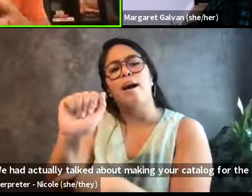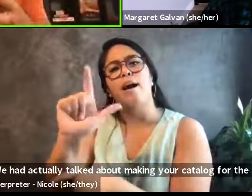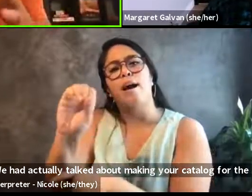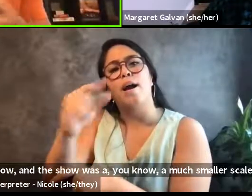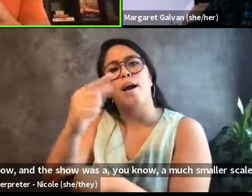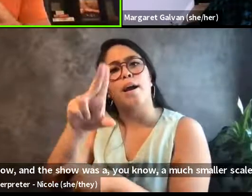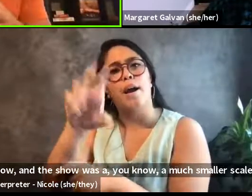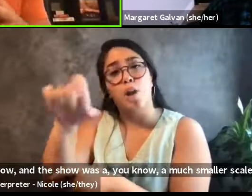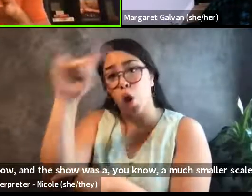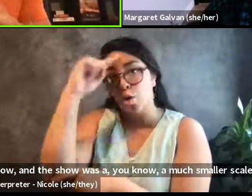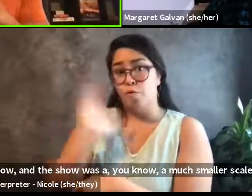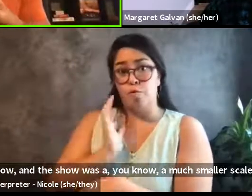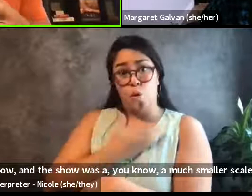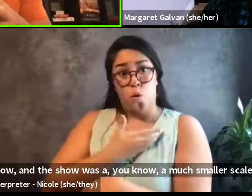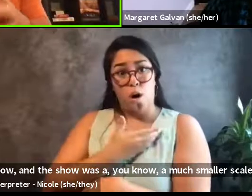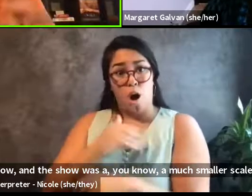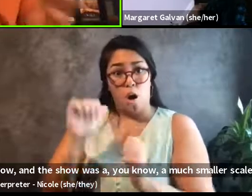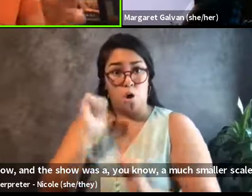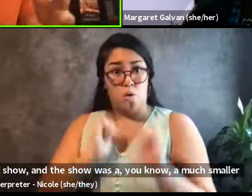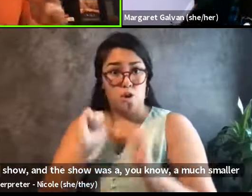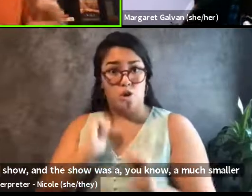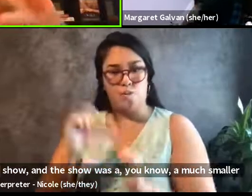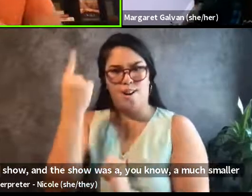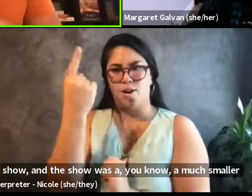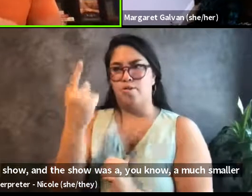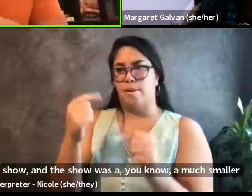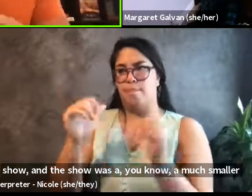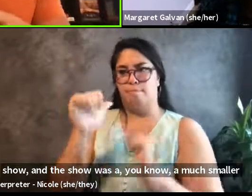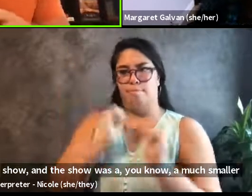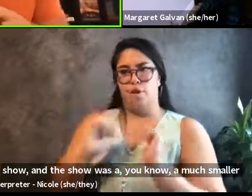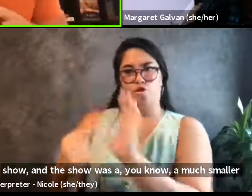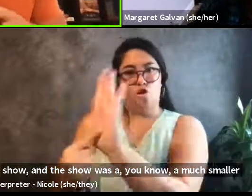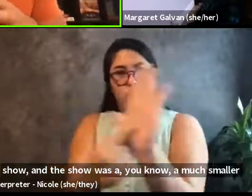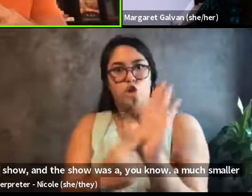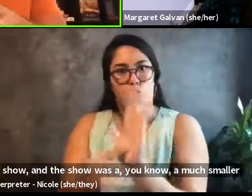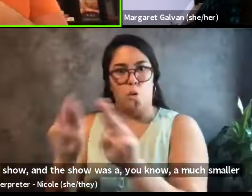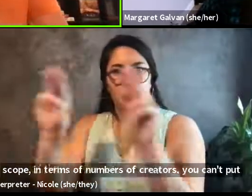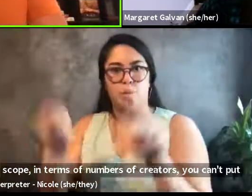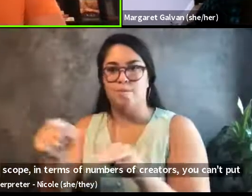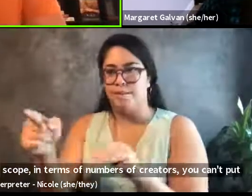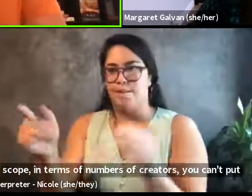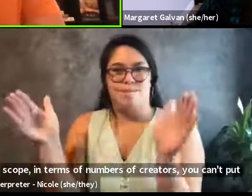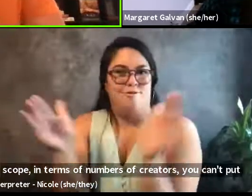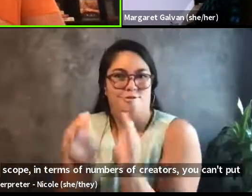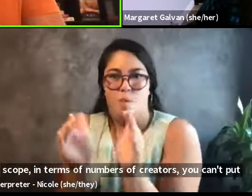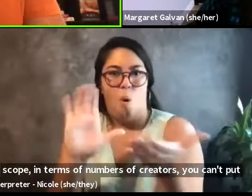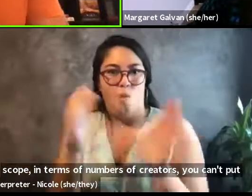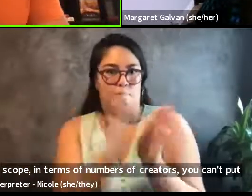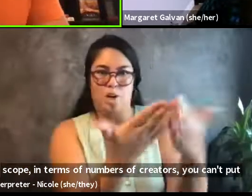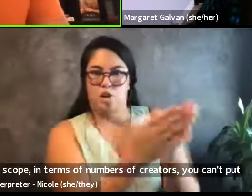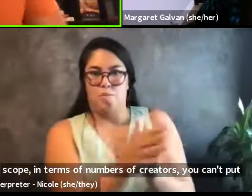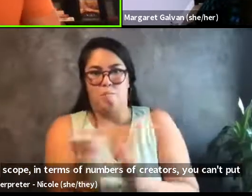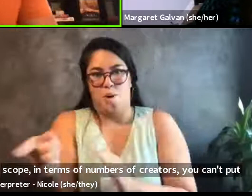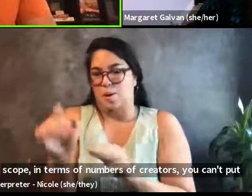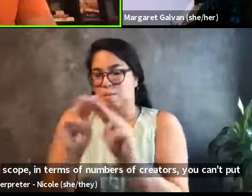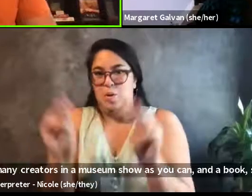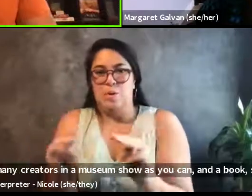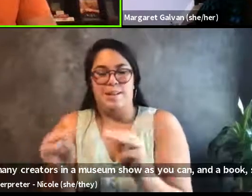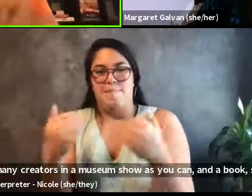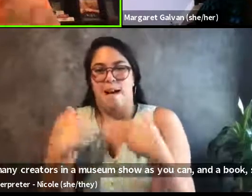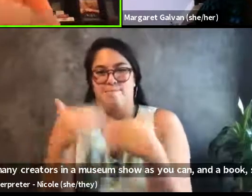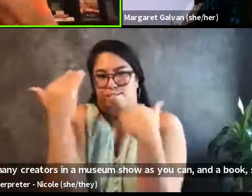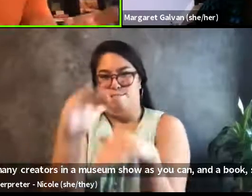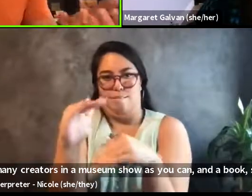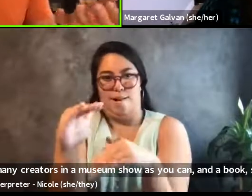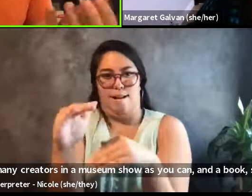smaller scope in terms of numbers of creators. You can't put as many creators in, in a, in a museum show as you can in a, in a book. So, um,